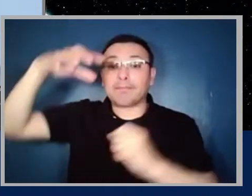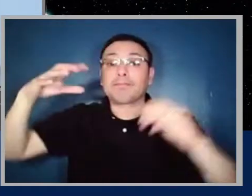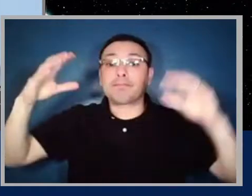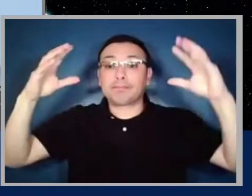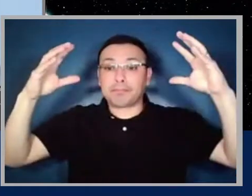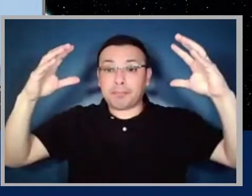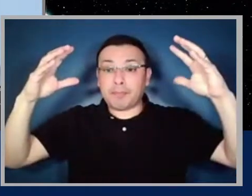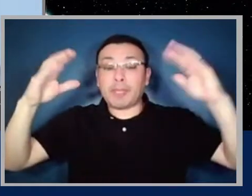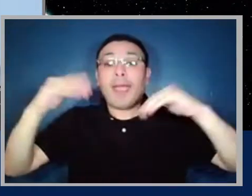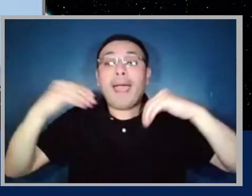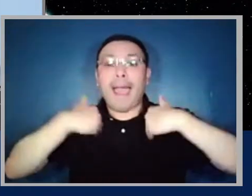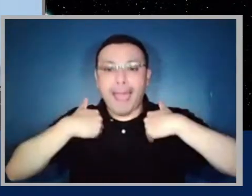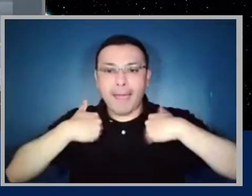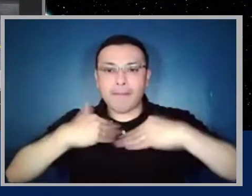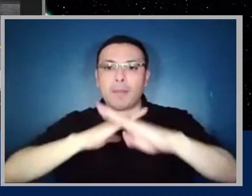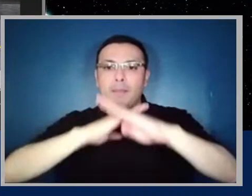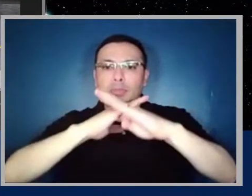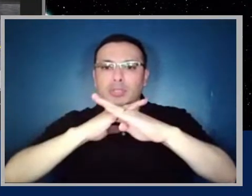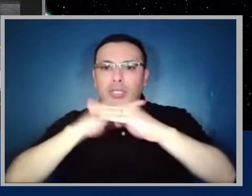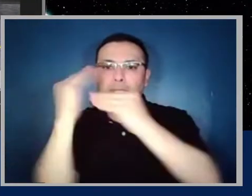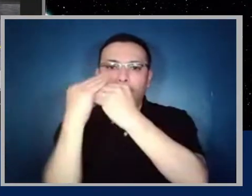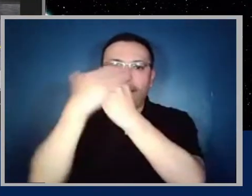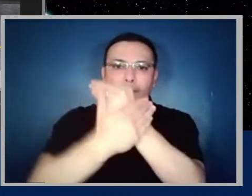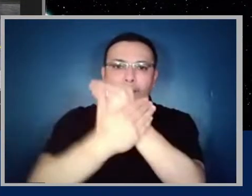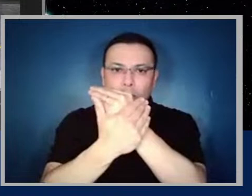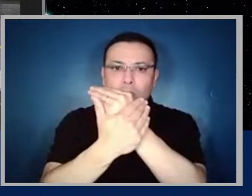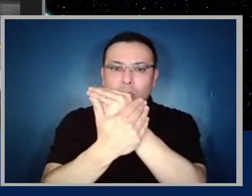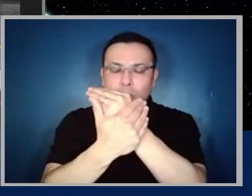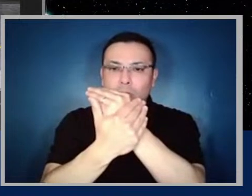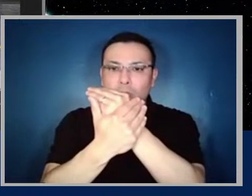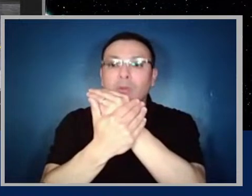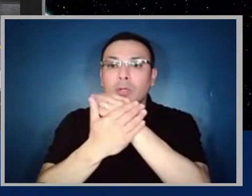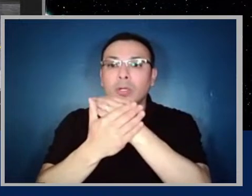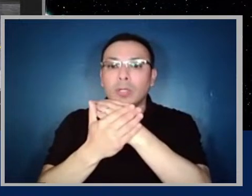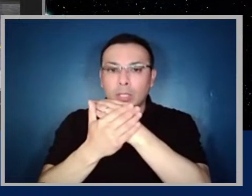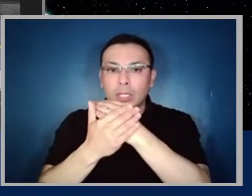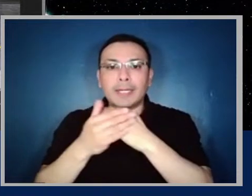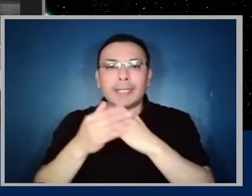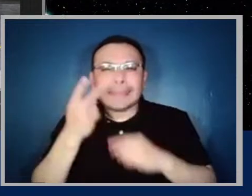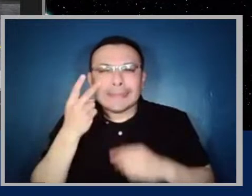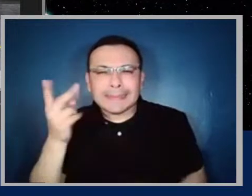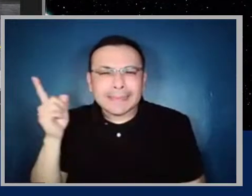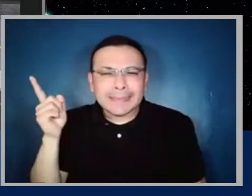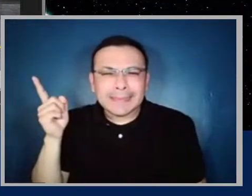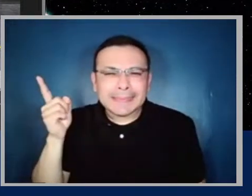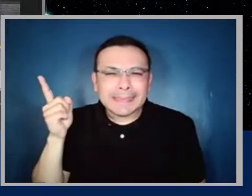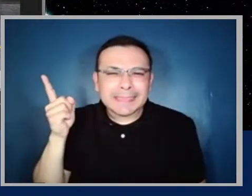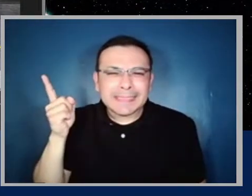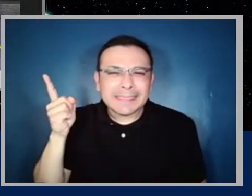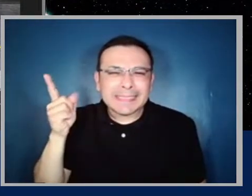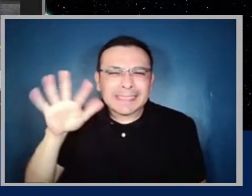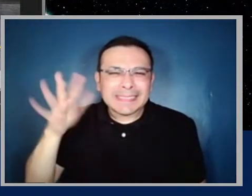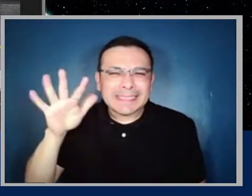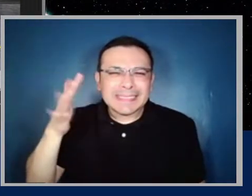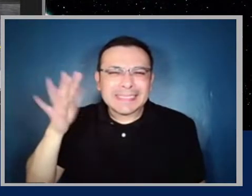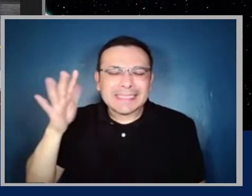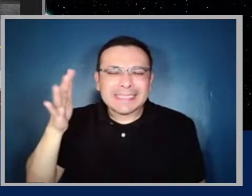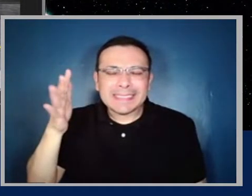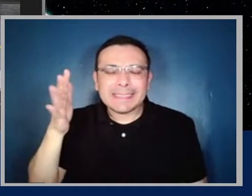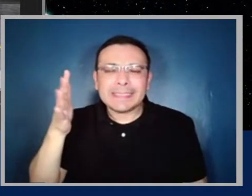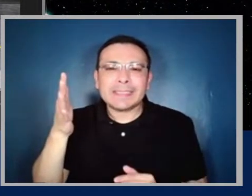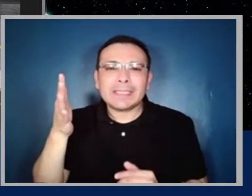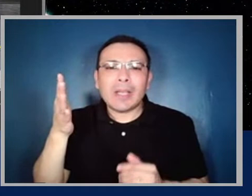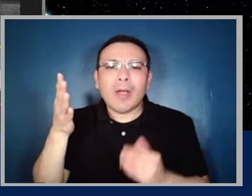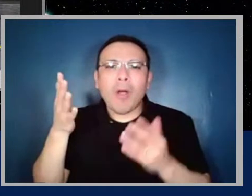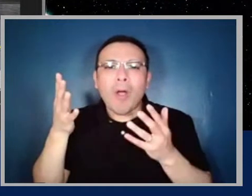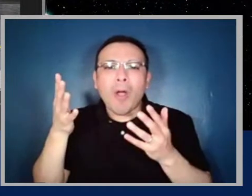bait cover protects all the main parachutes. You can't kind of see it in there. This is after splashdown, but